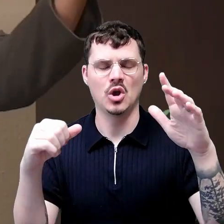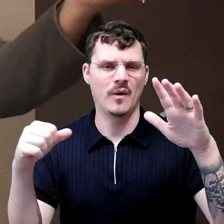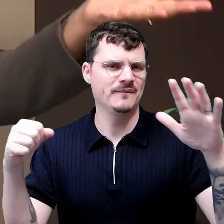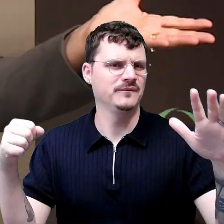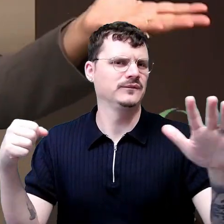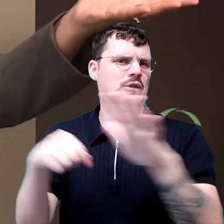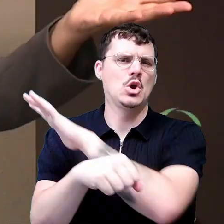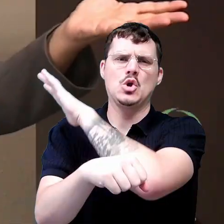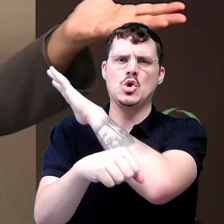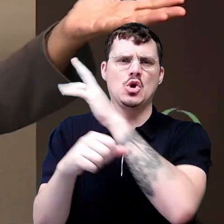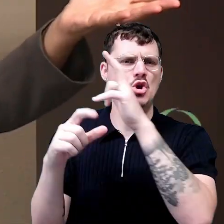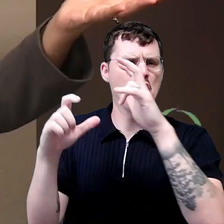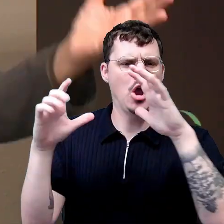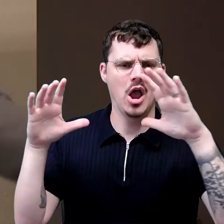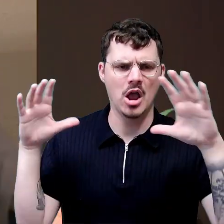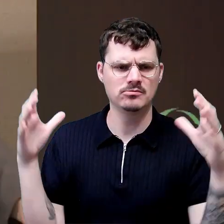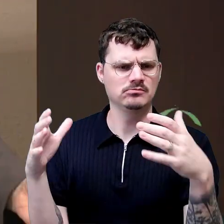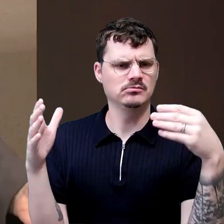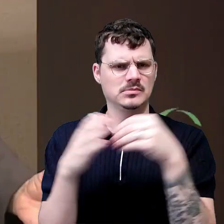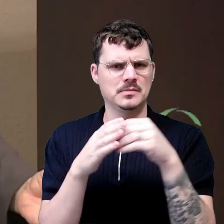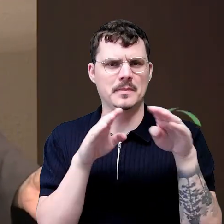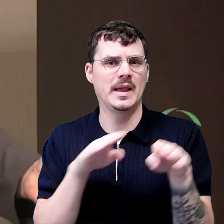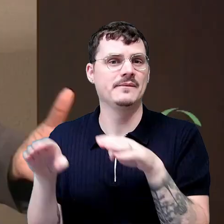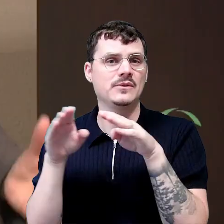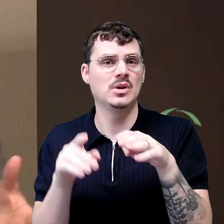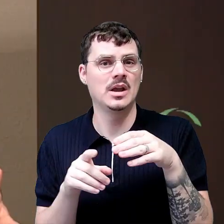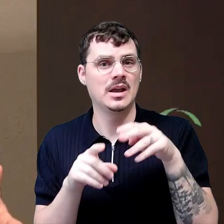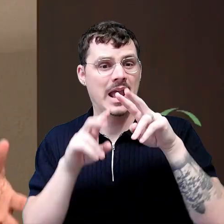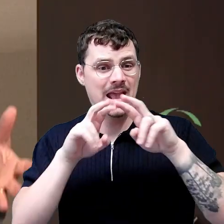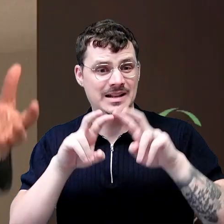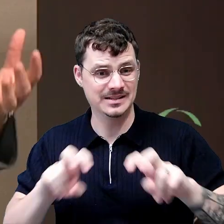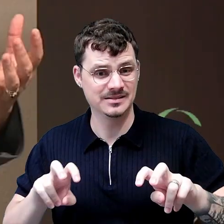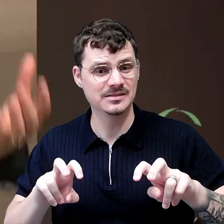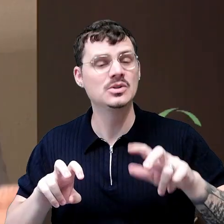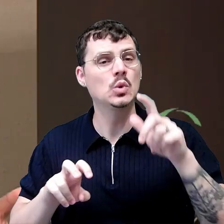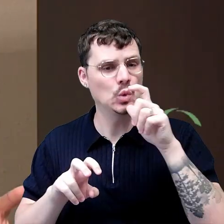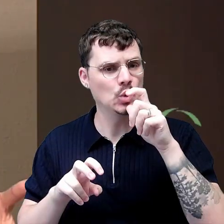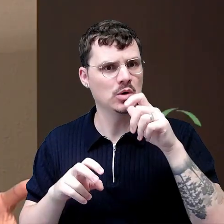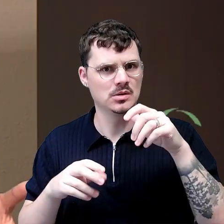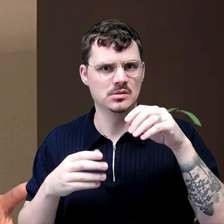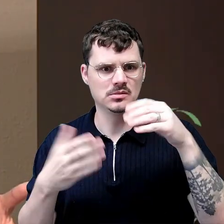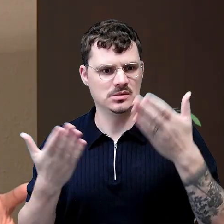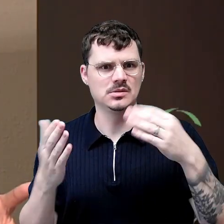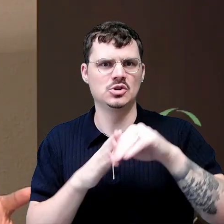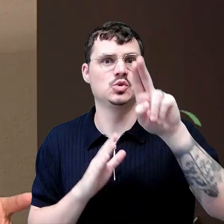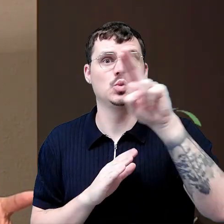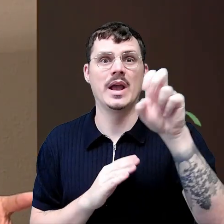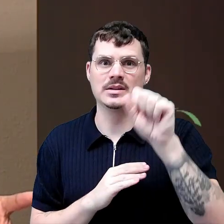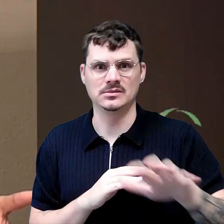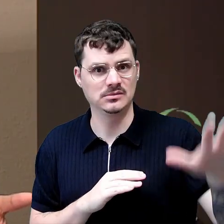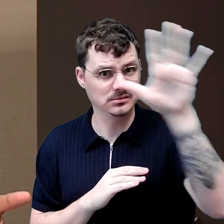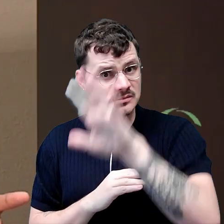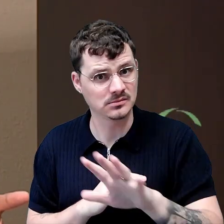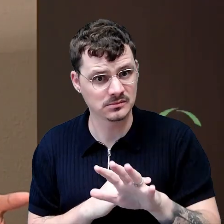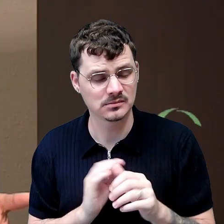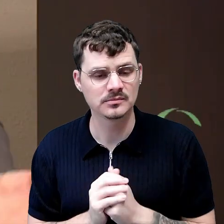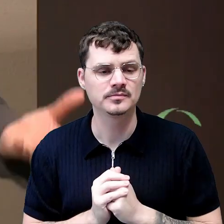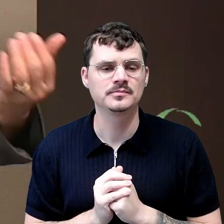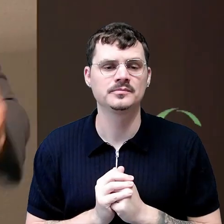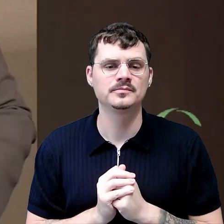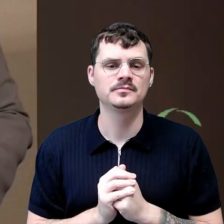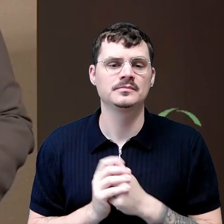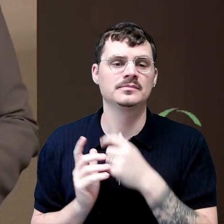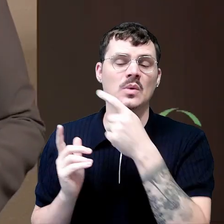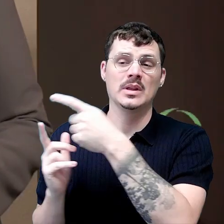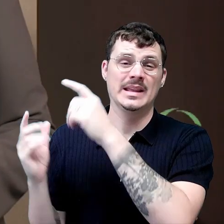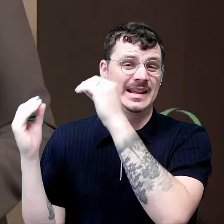full spectrum behavior analyst currently practicing in the United States. And what